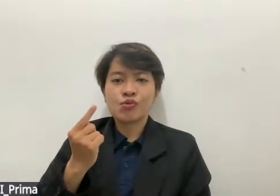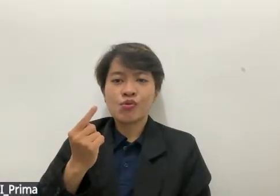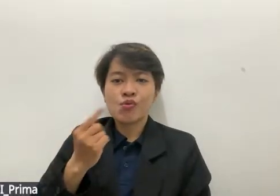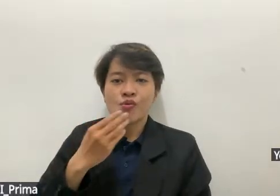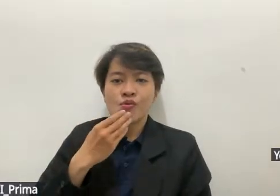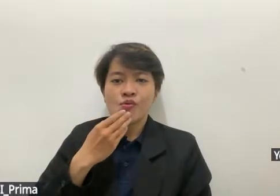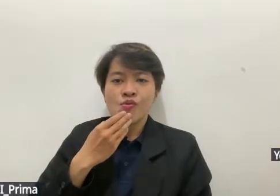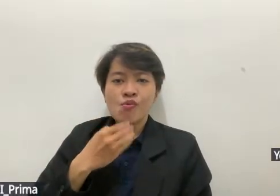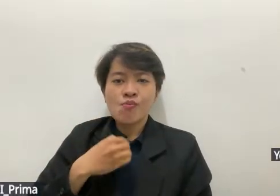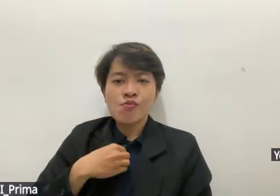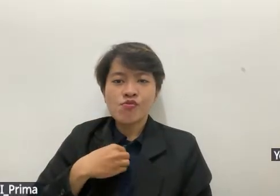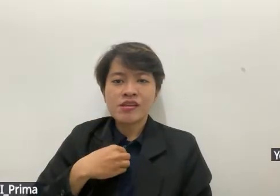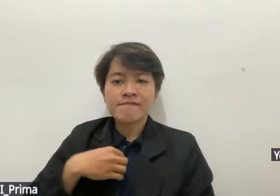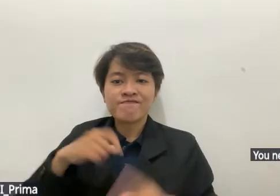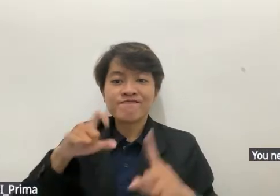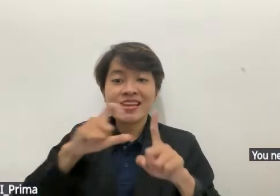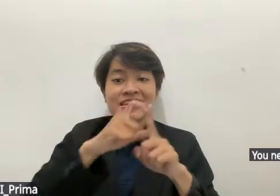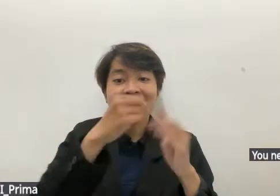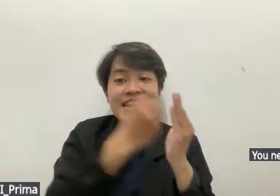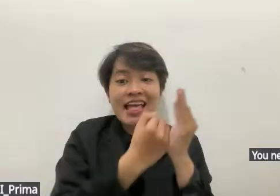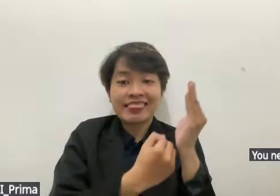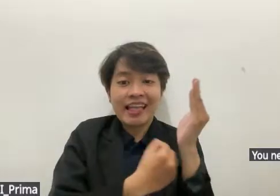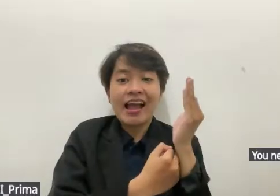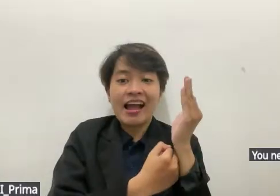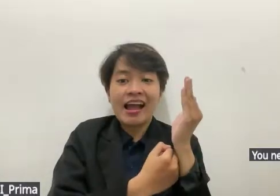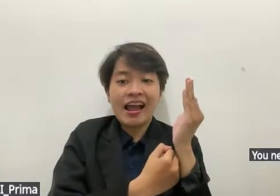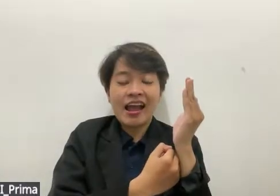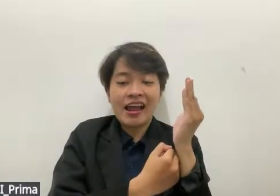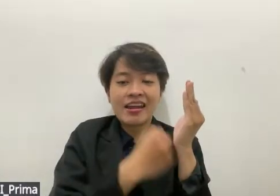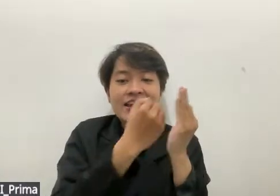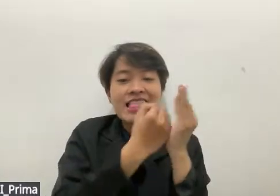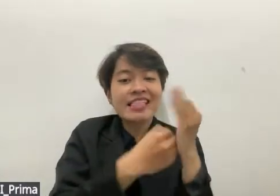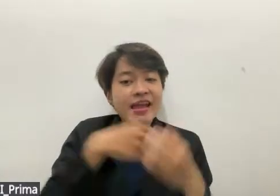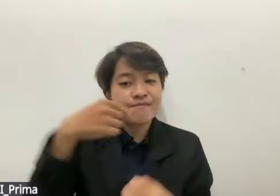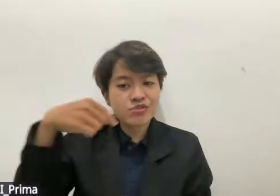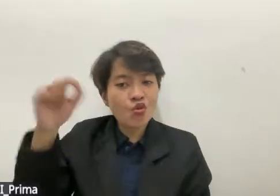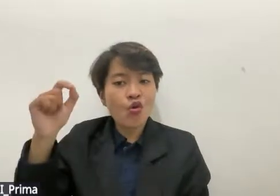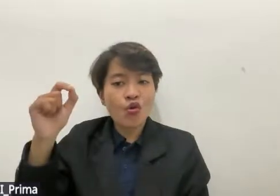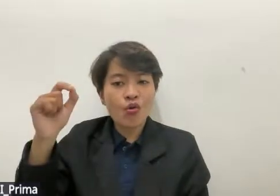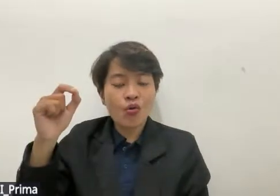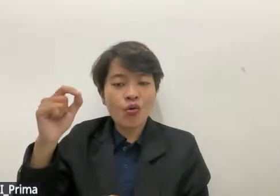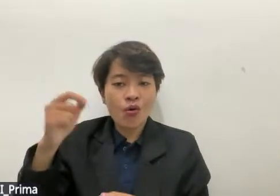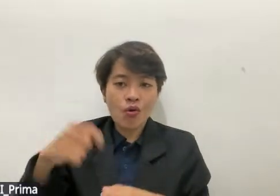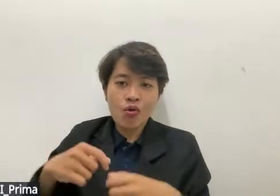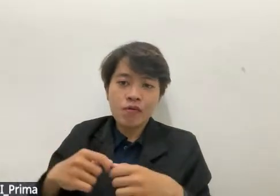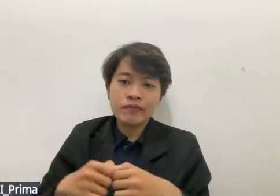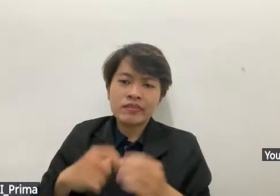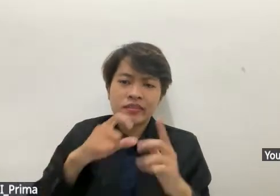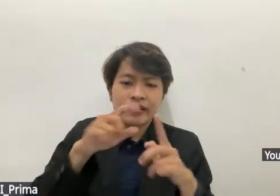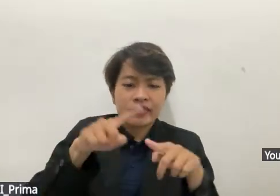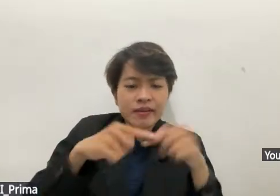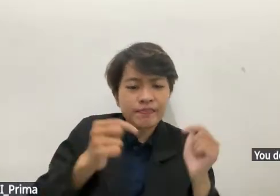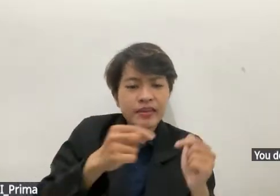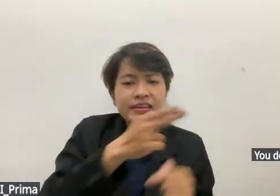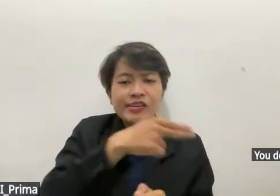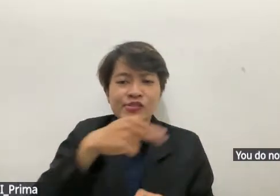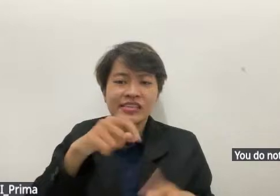reliable statistics. You do not have any statistics right now that back